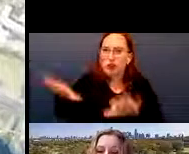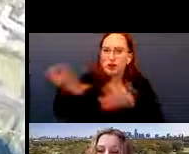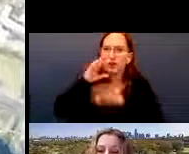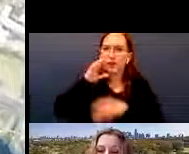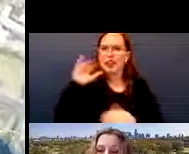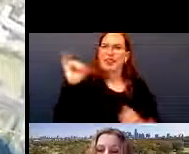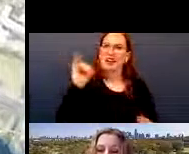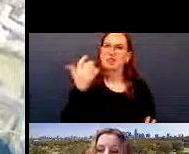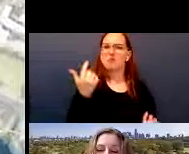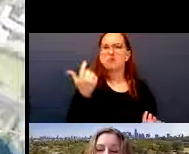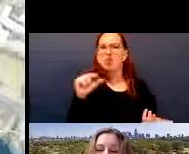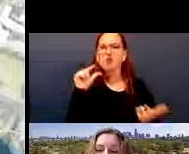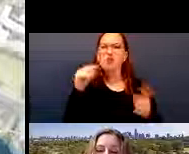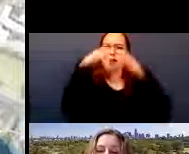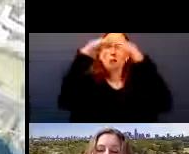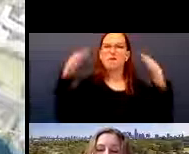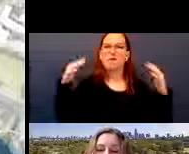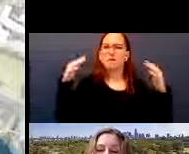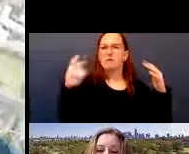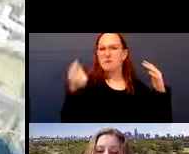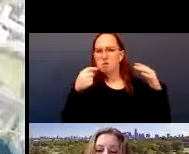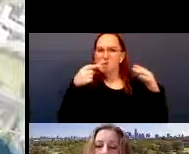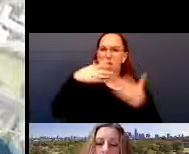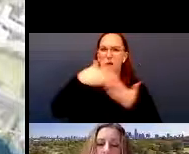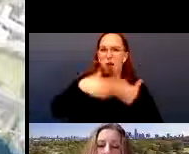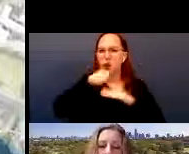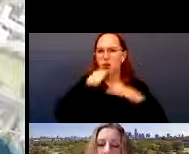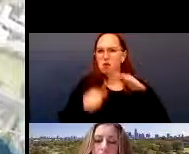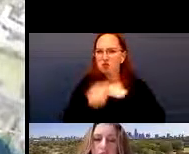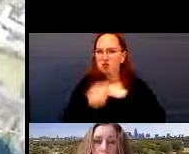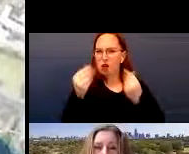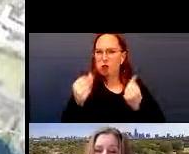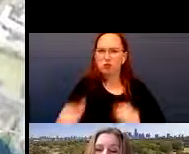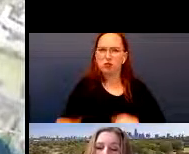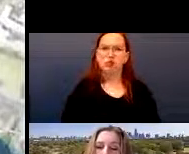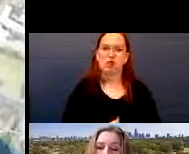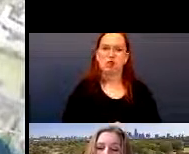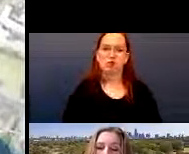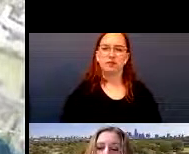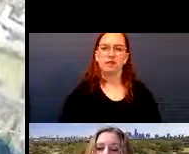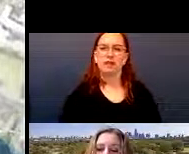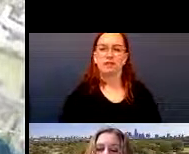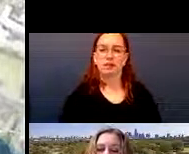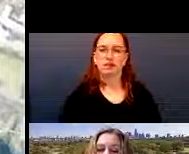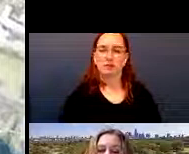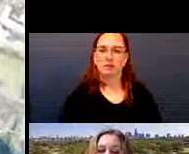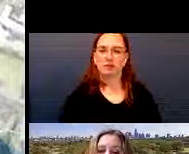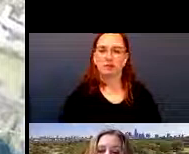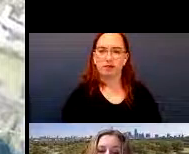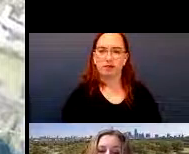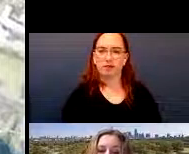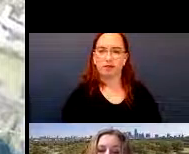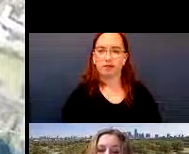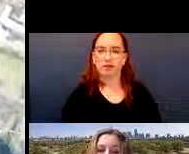underground. A welcome plaza, an entrance point into the park from this area, would emanate from the